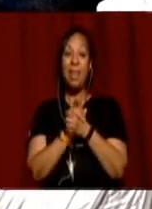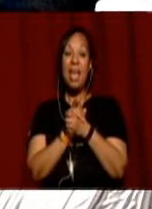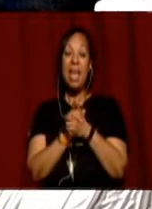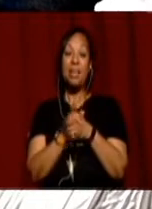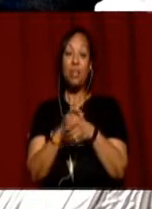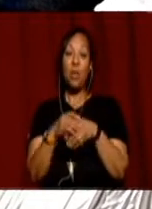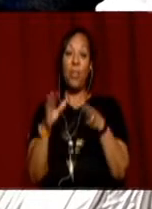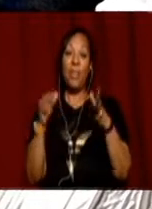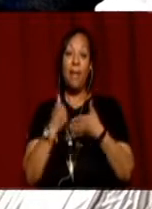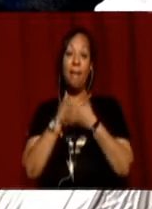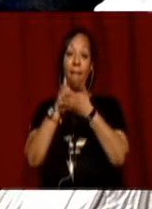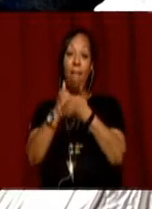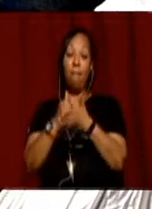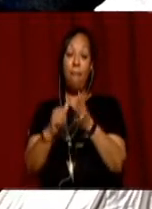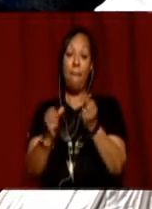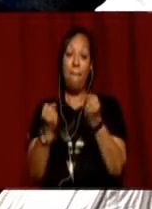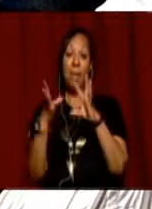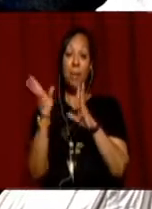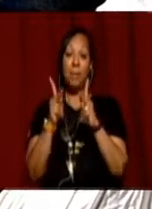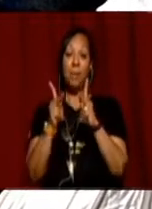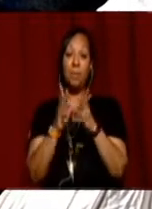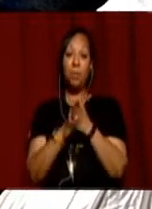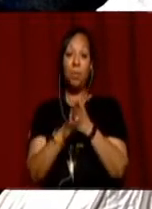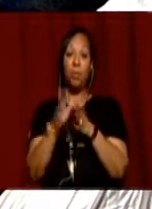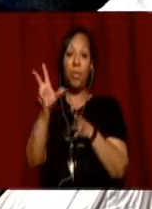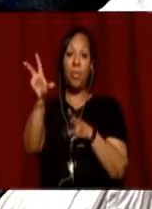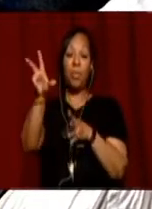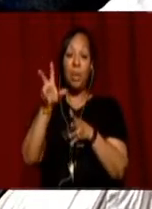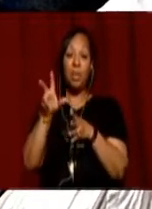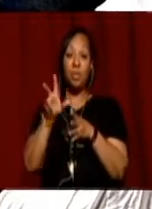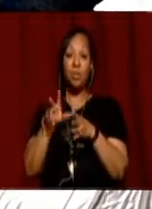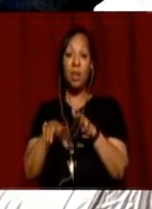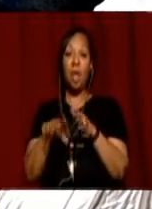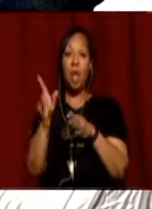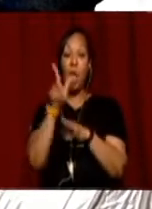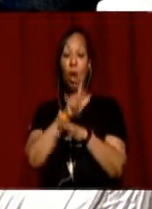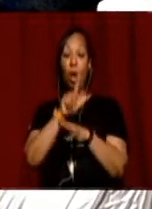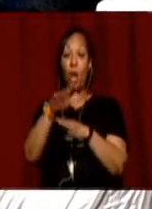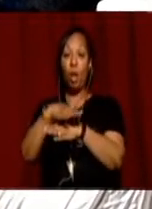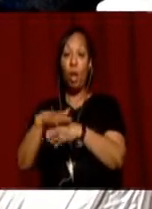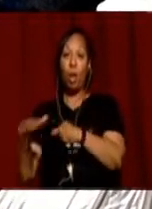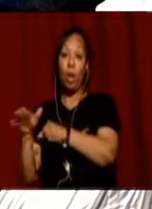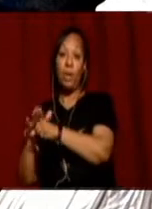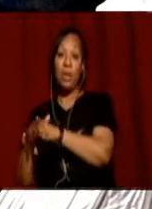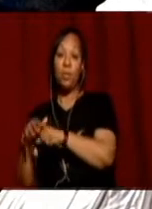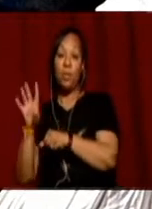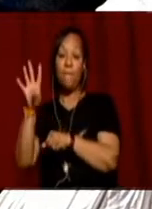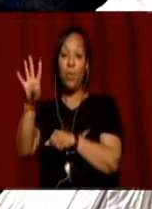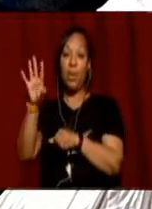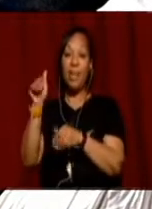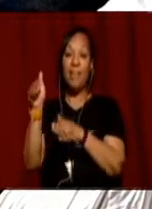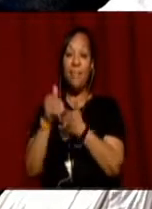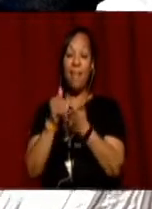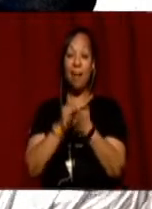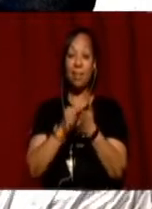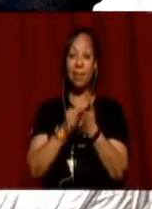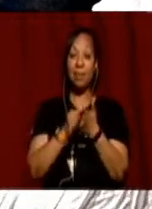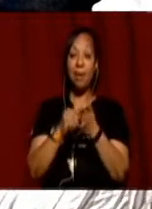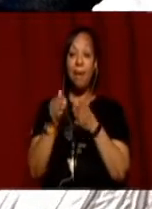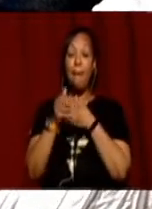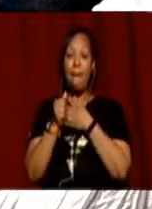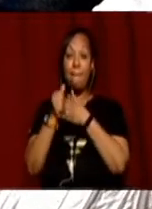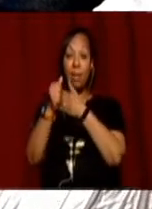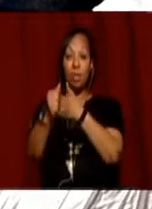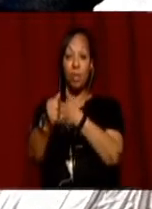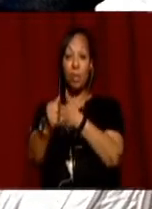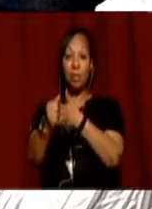people in 154 counties with 300 and some odd locations with about 40,000 administrators or so. So